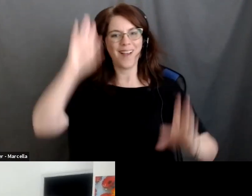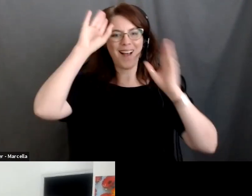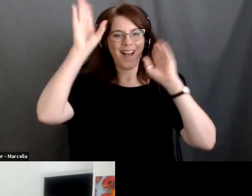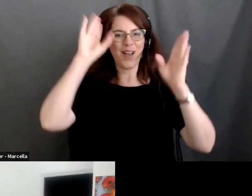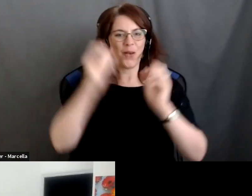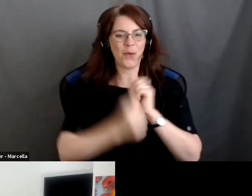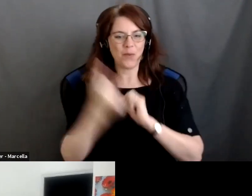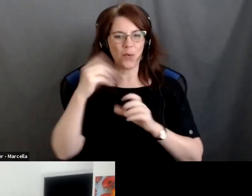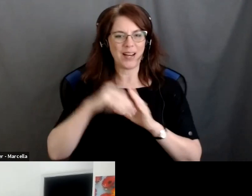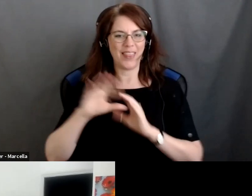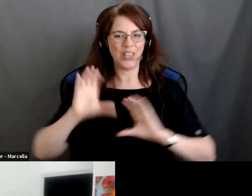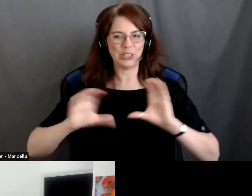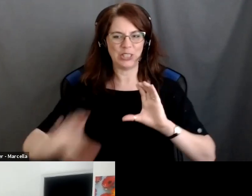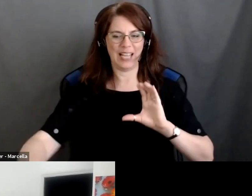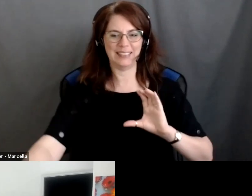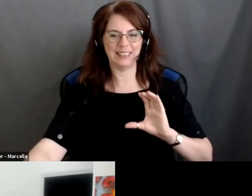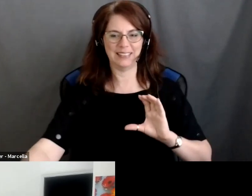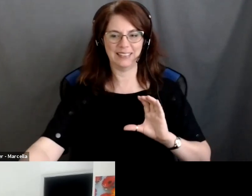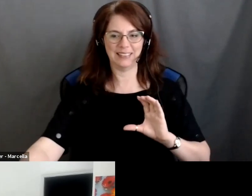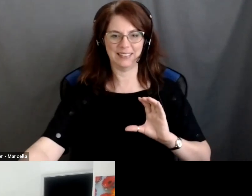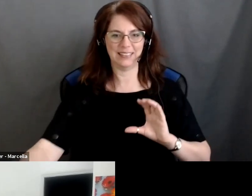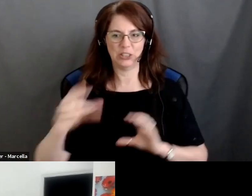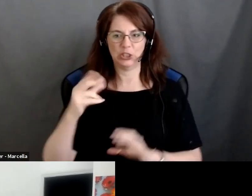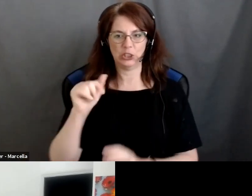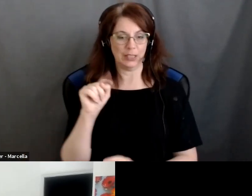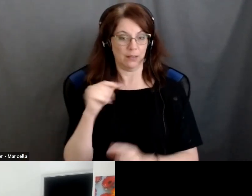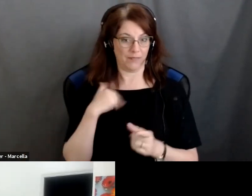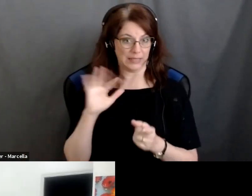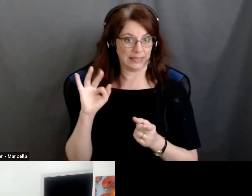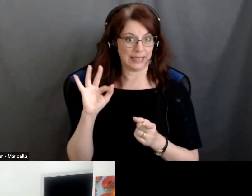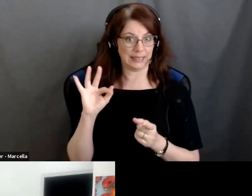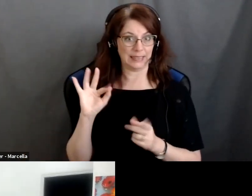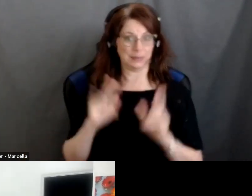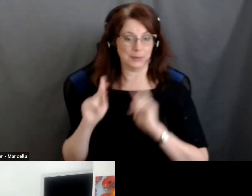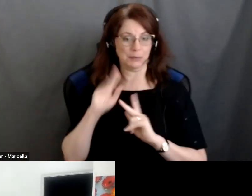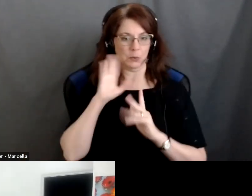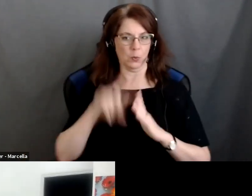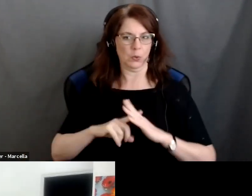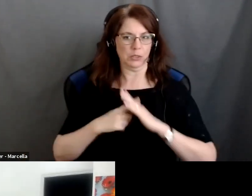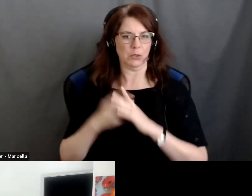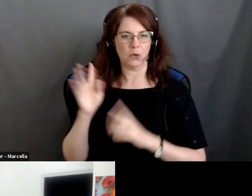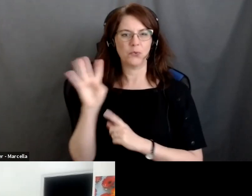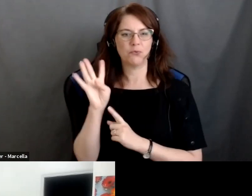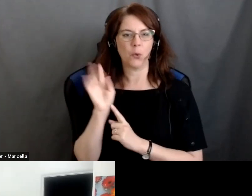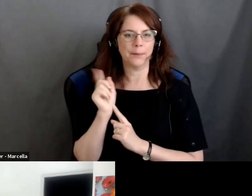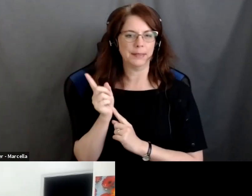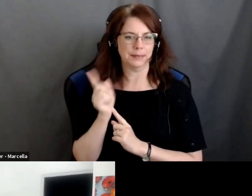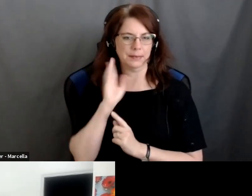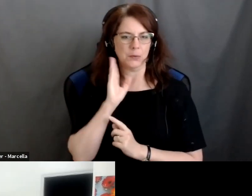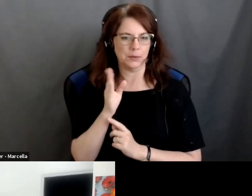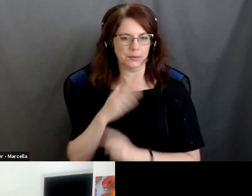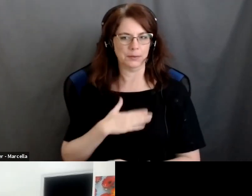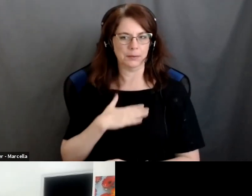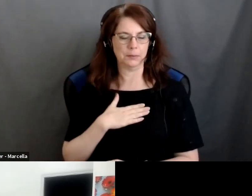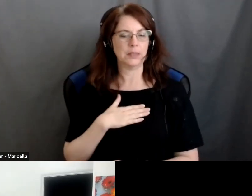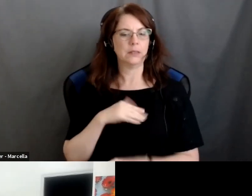the chat. In the chat right now, we have 19 people. We will get started in about 4 minutes. Please drop